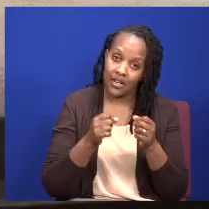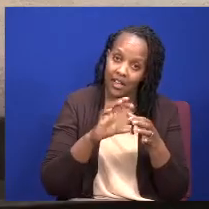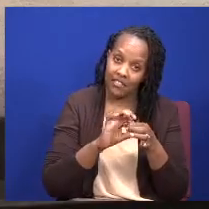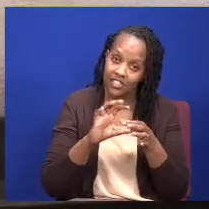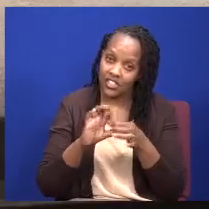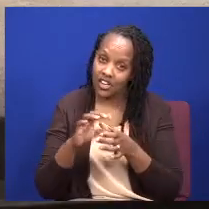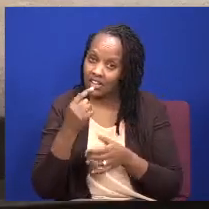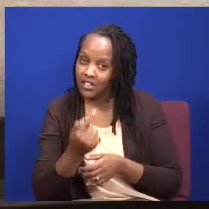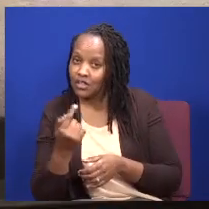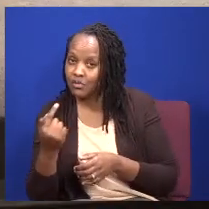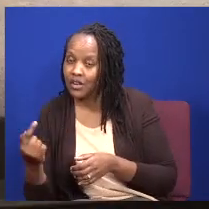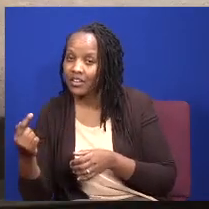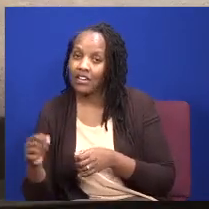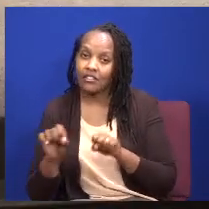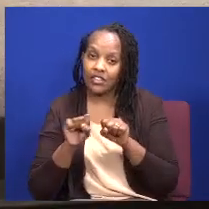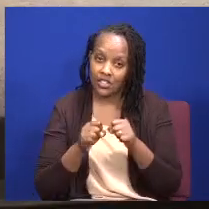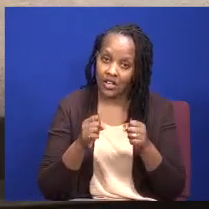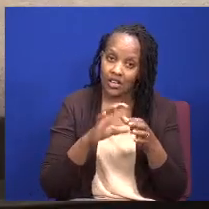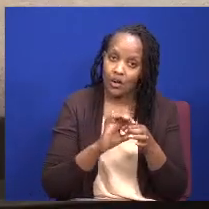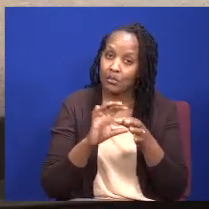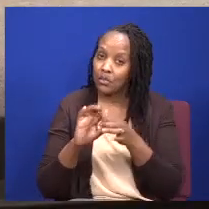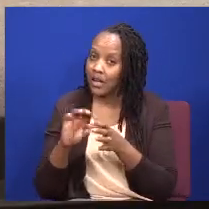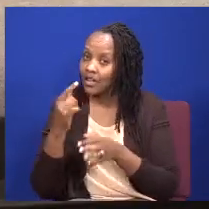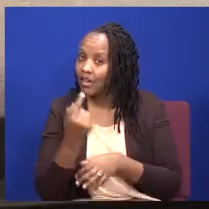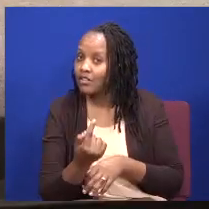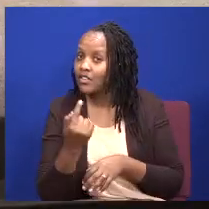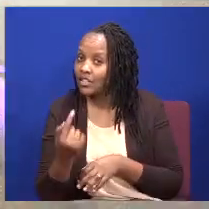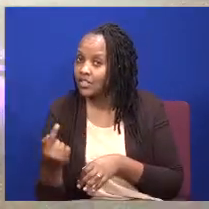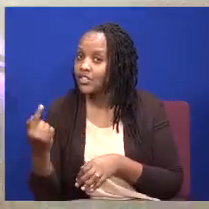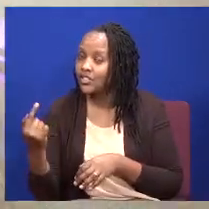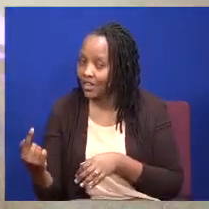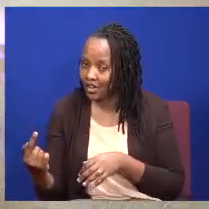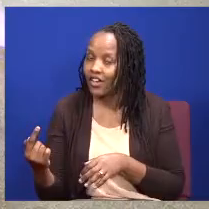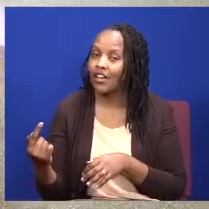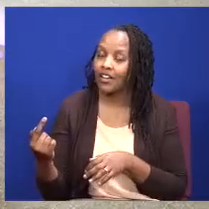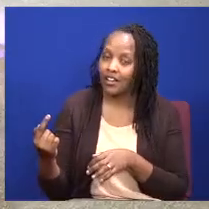chain, to break every chain, to break every chain, break every